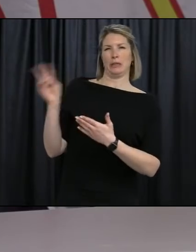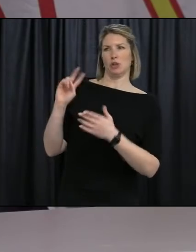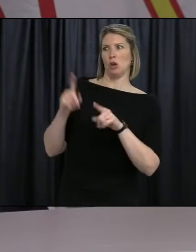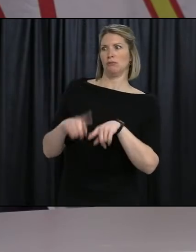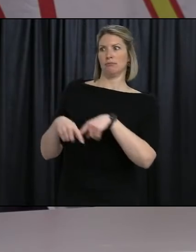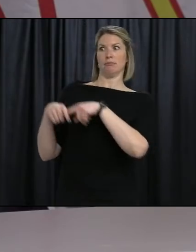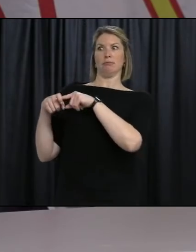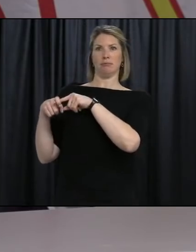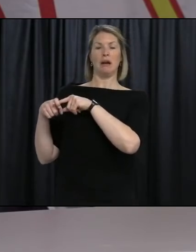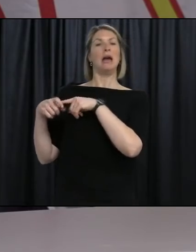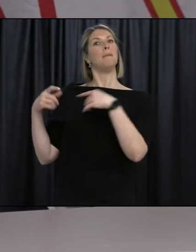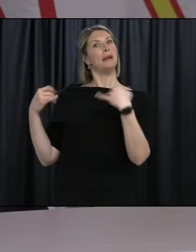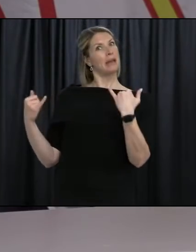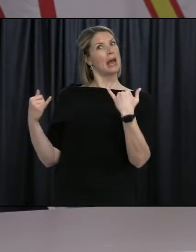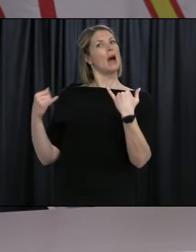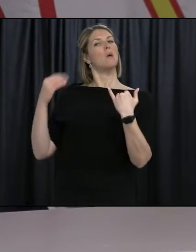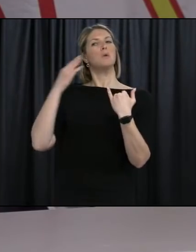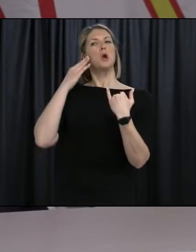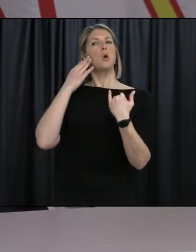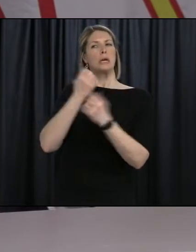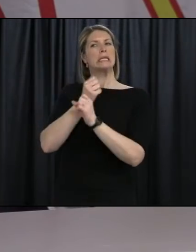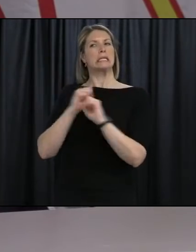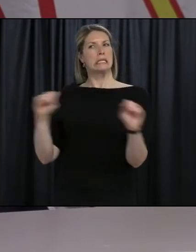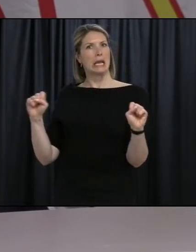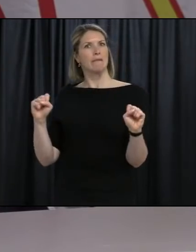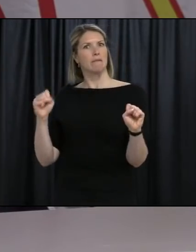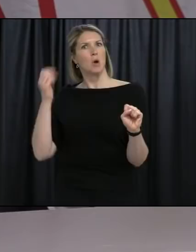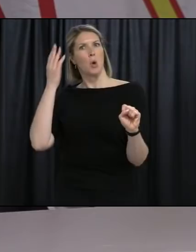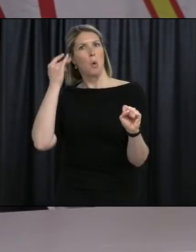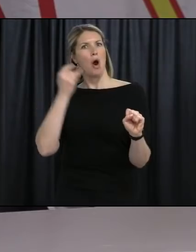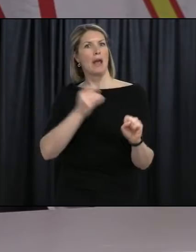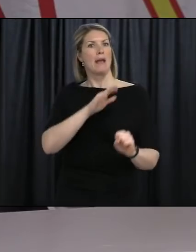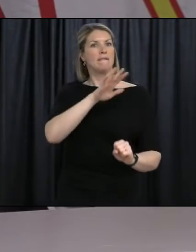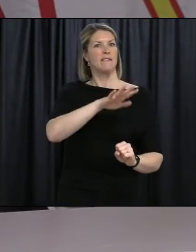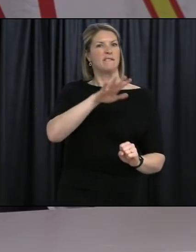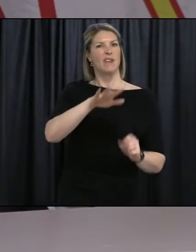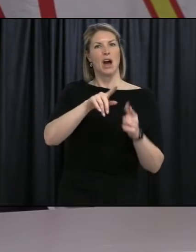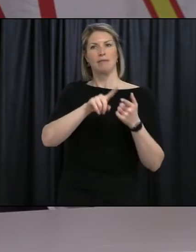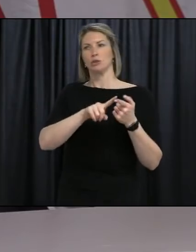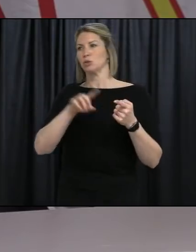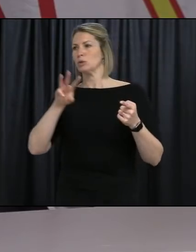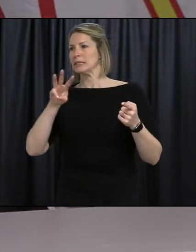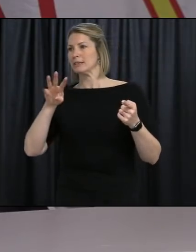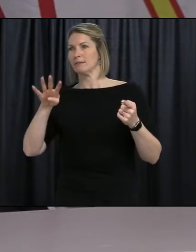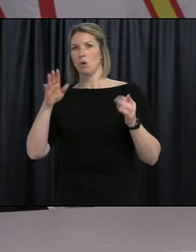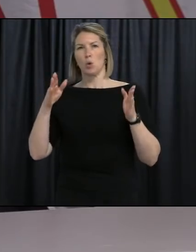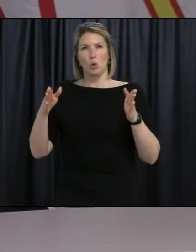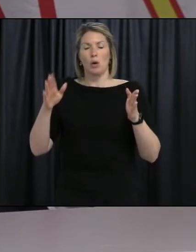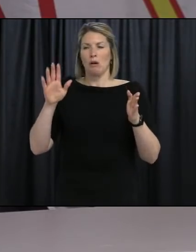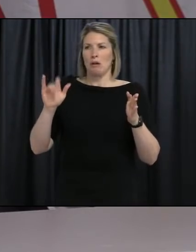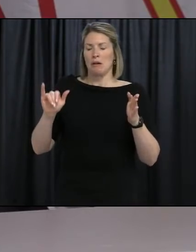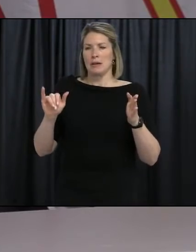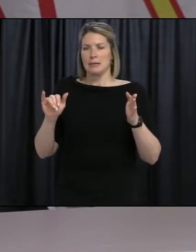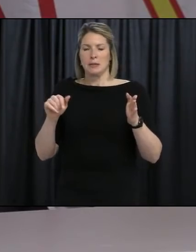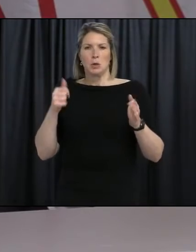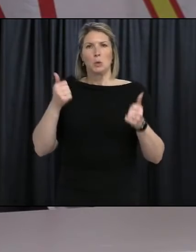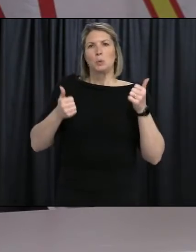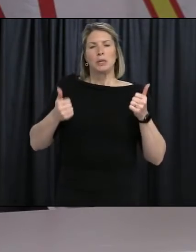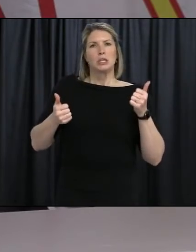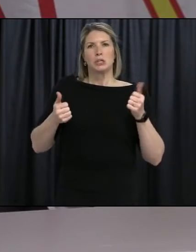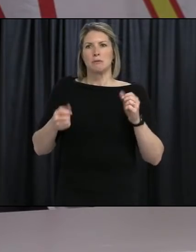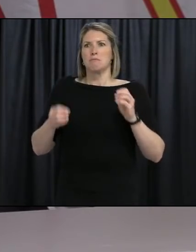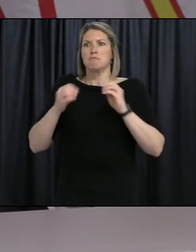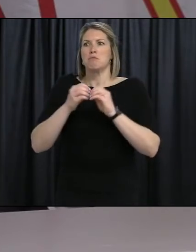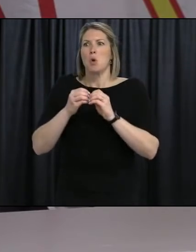because obviously we need to ensure, the other thing we have to look at is there a group that's at more risk, and is there a